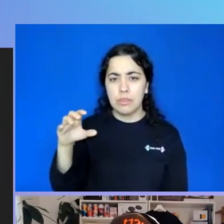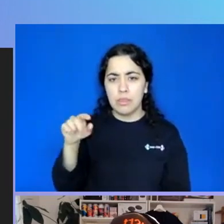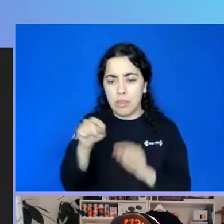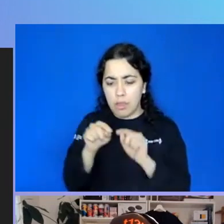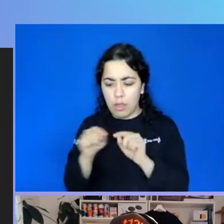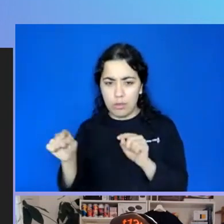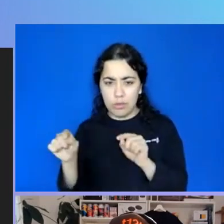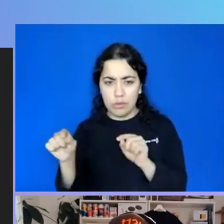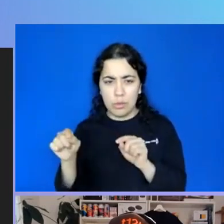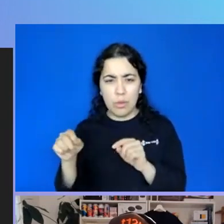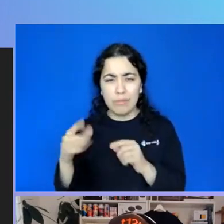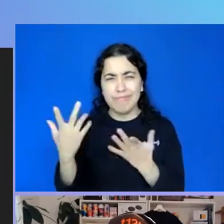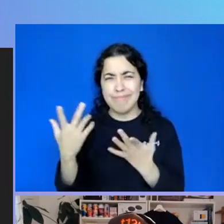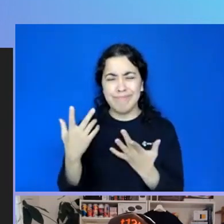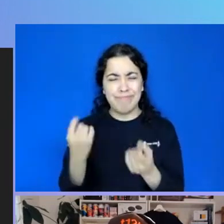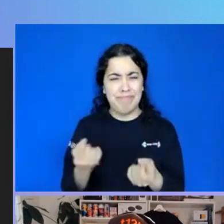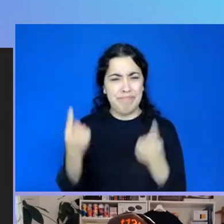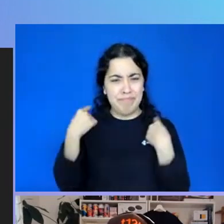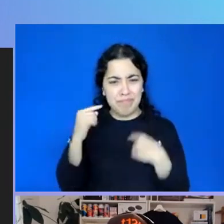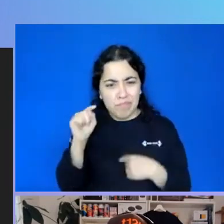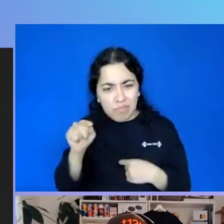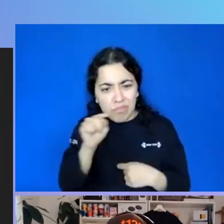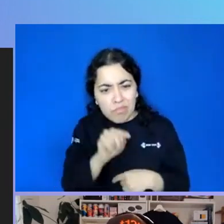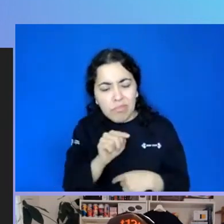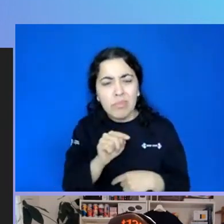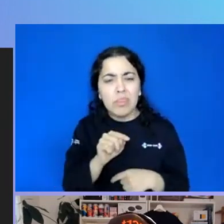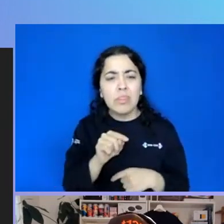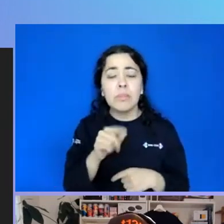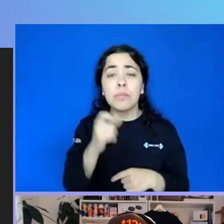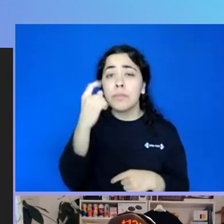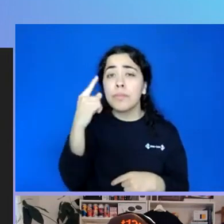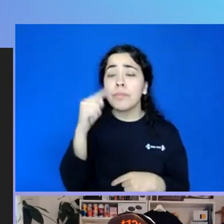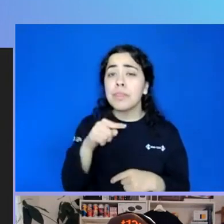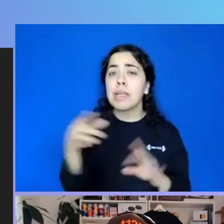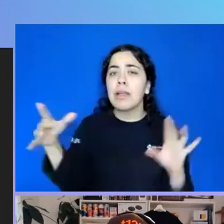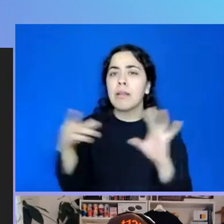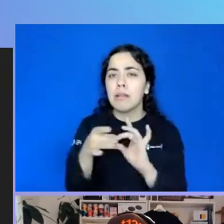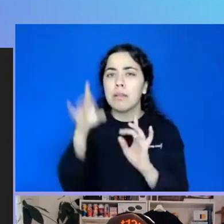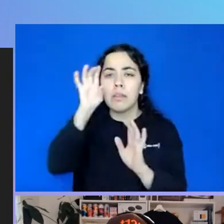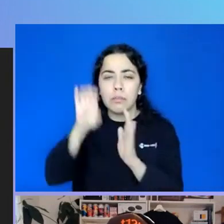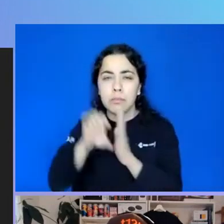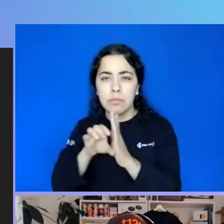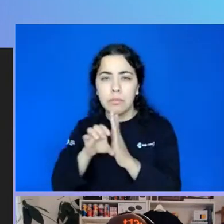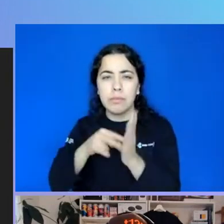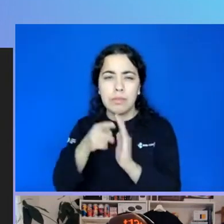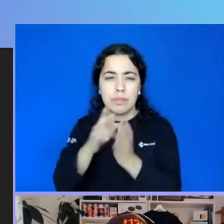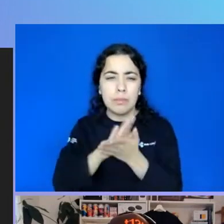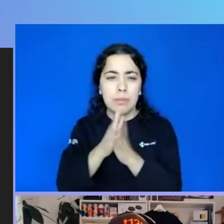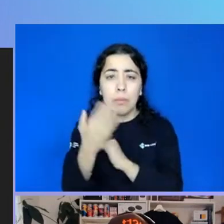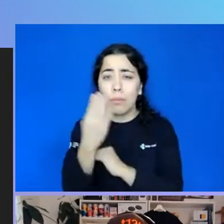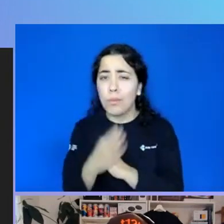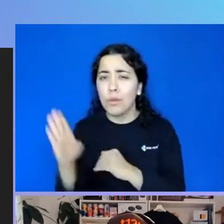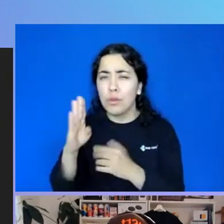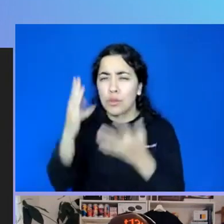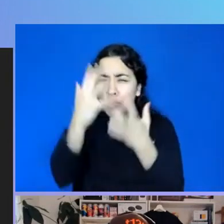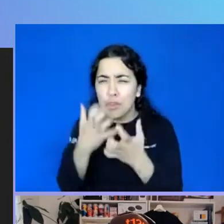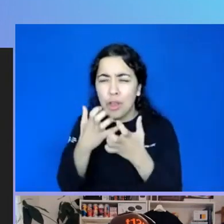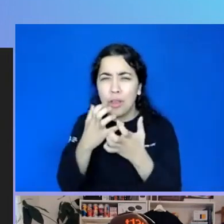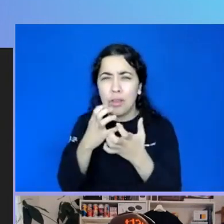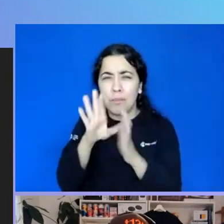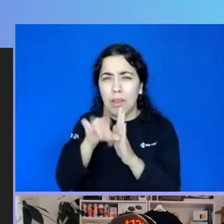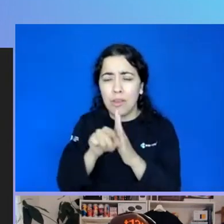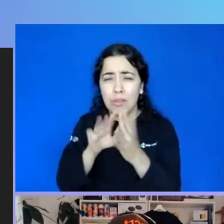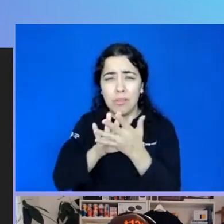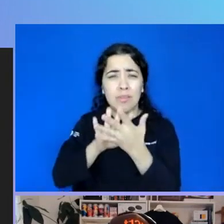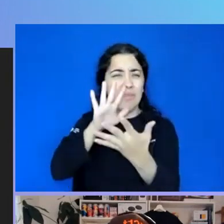another example. And because they are linked images, they become blue and they have a dark background. So it's really